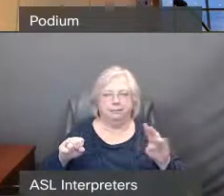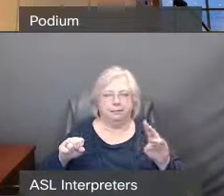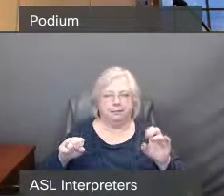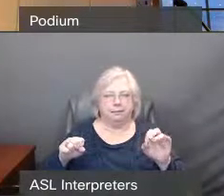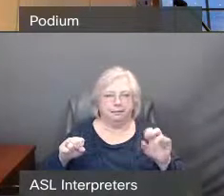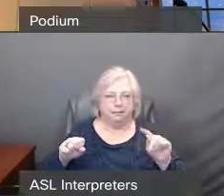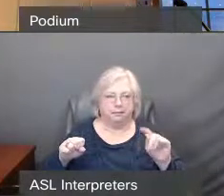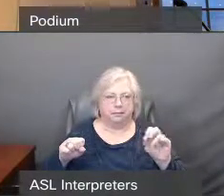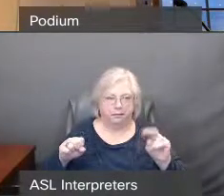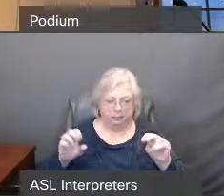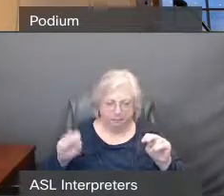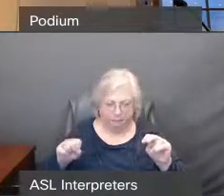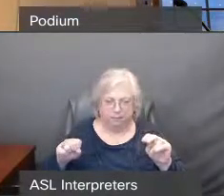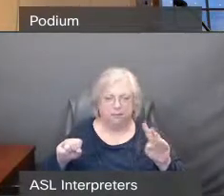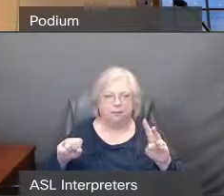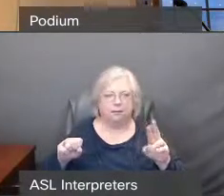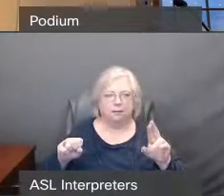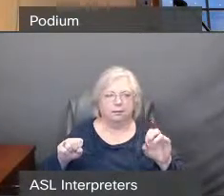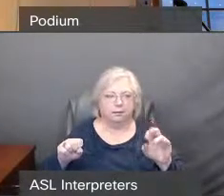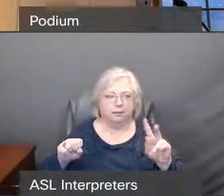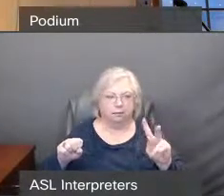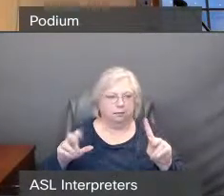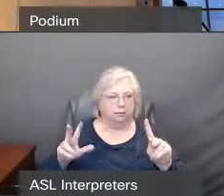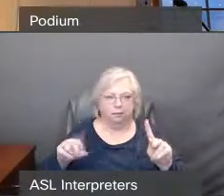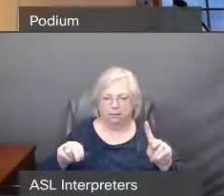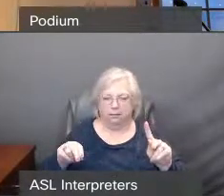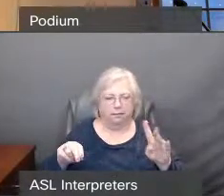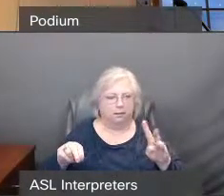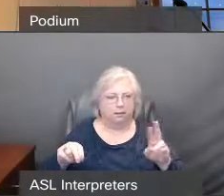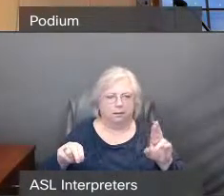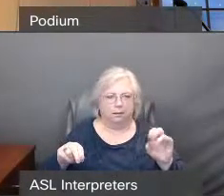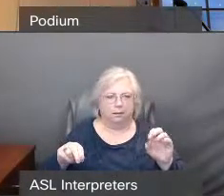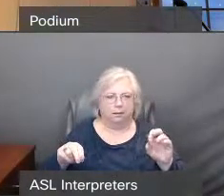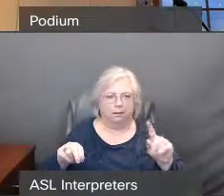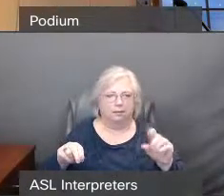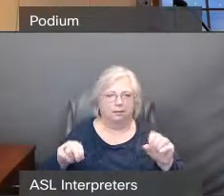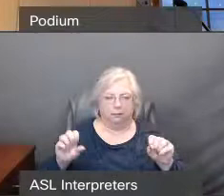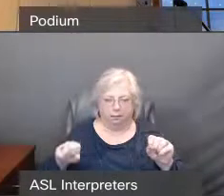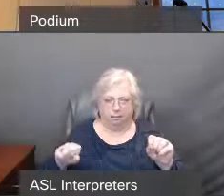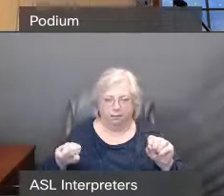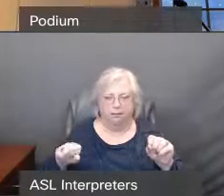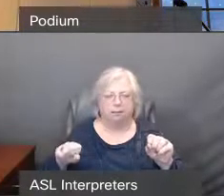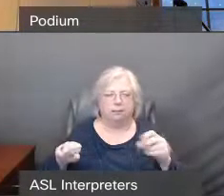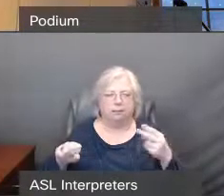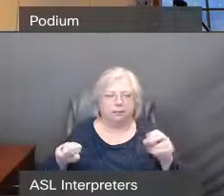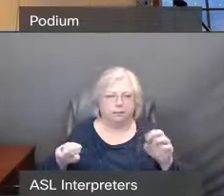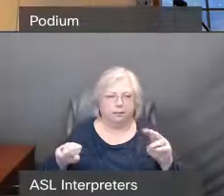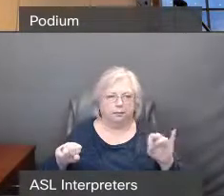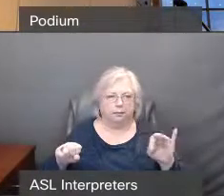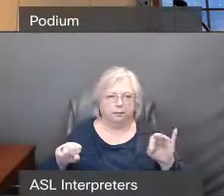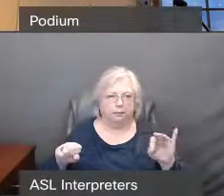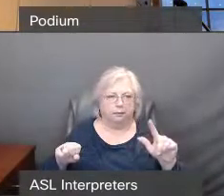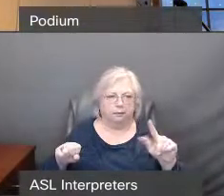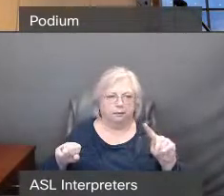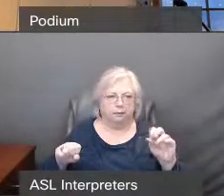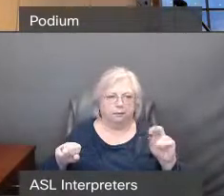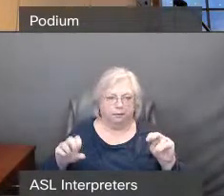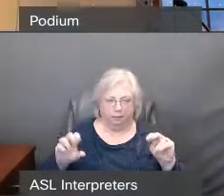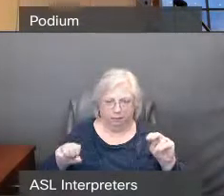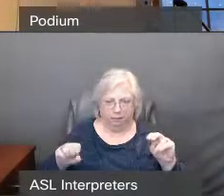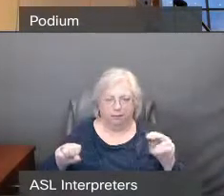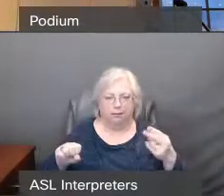Benton? Aye. Brock? No. Brooks? Aye. Hamilton? Aye.